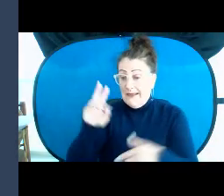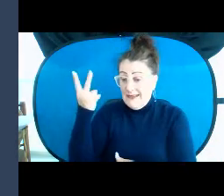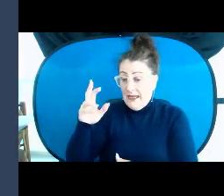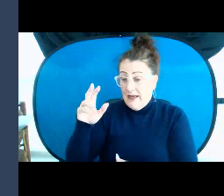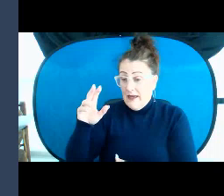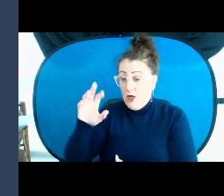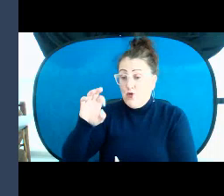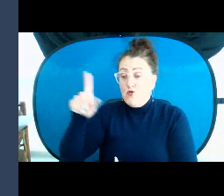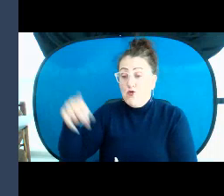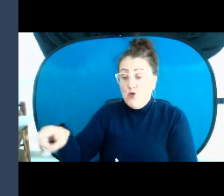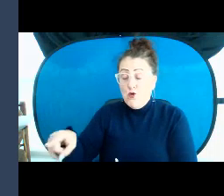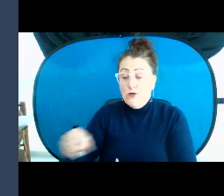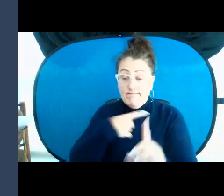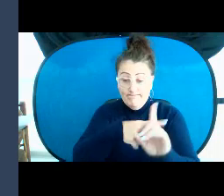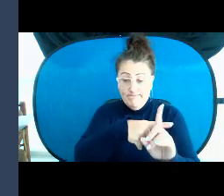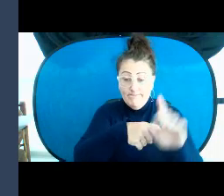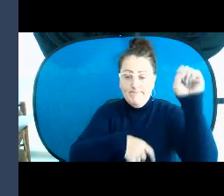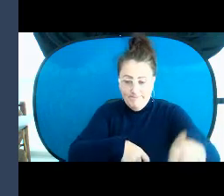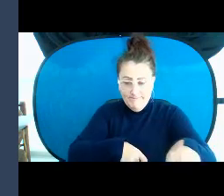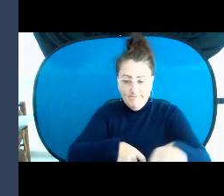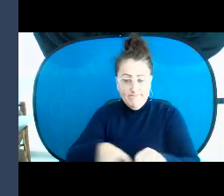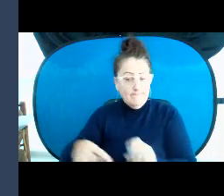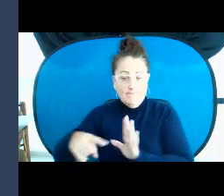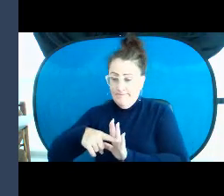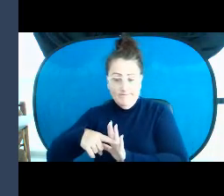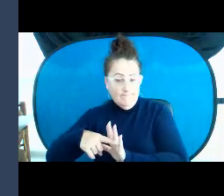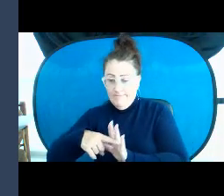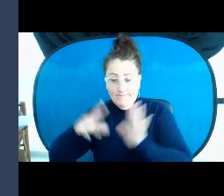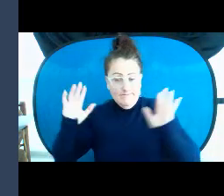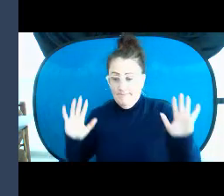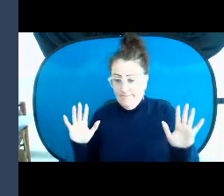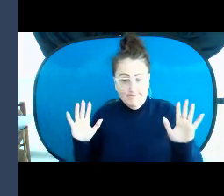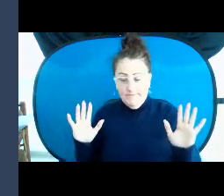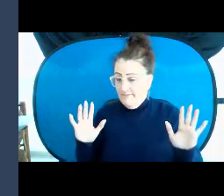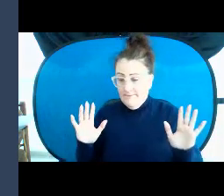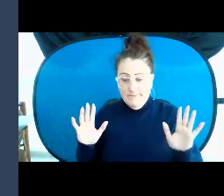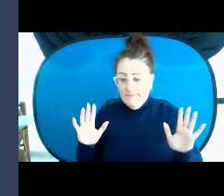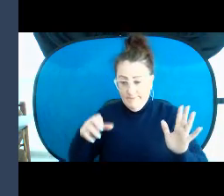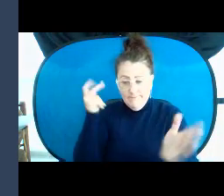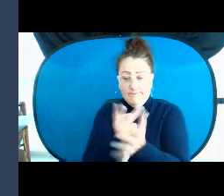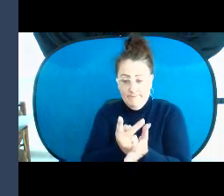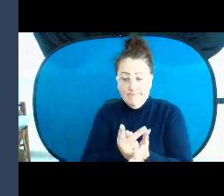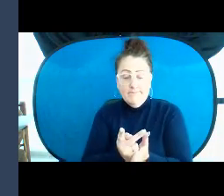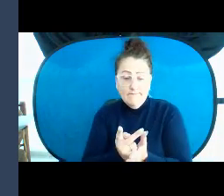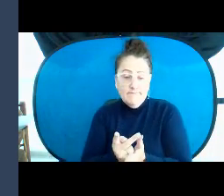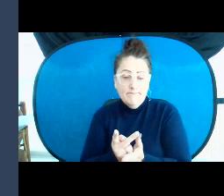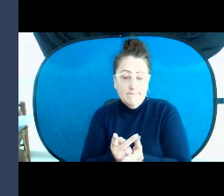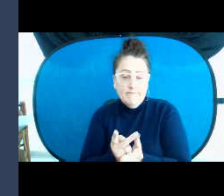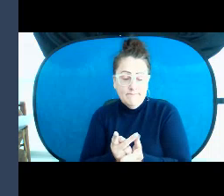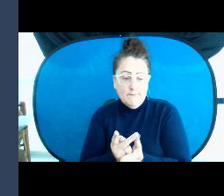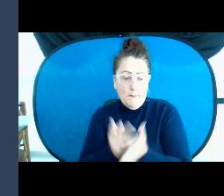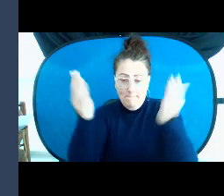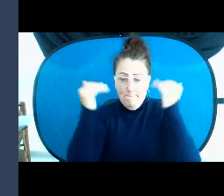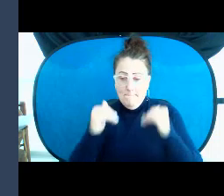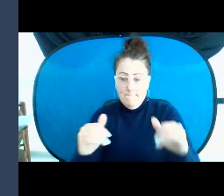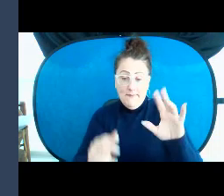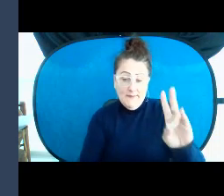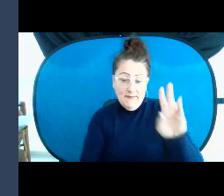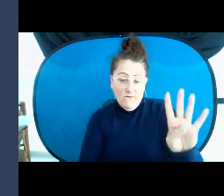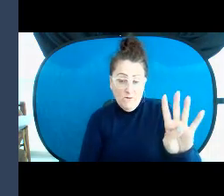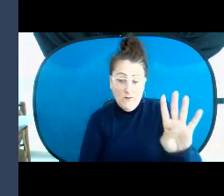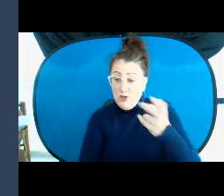Commissioner Cruz. All those in favor? Aye. Opposed? Abstentions? Motion passes. Item 74,